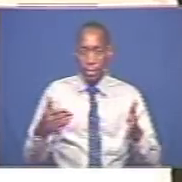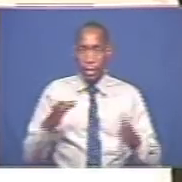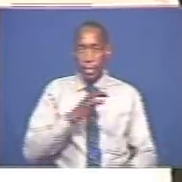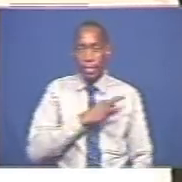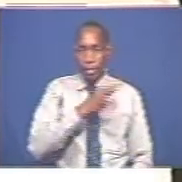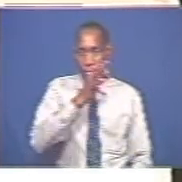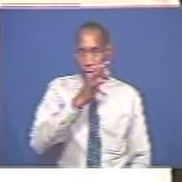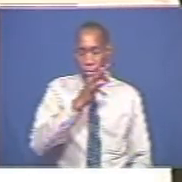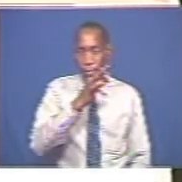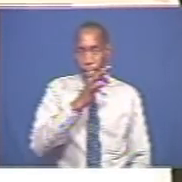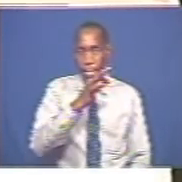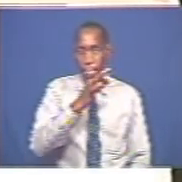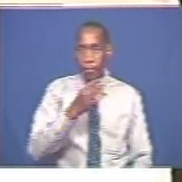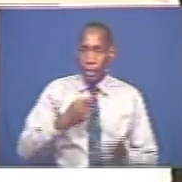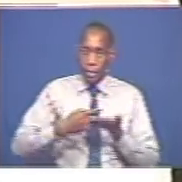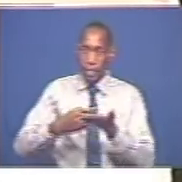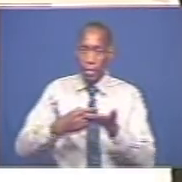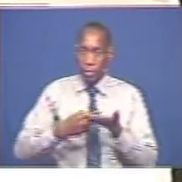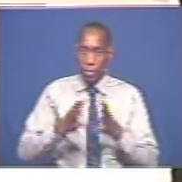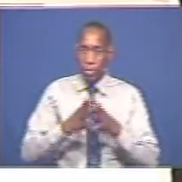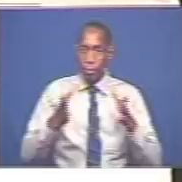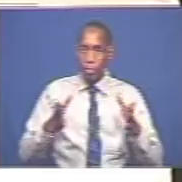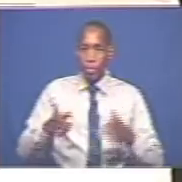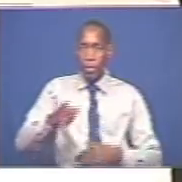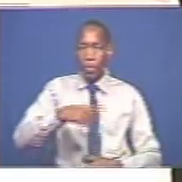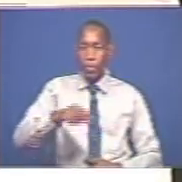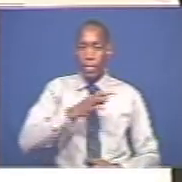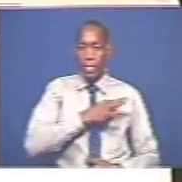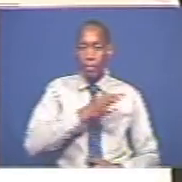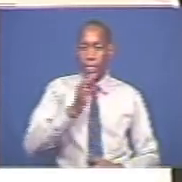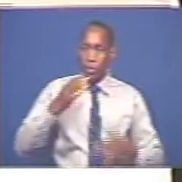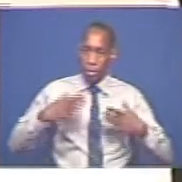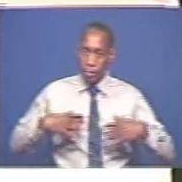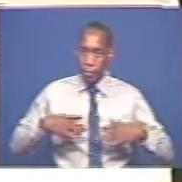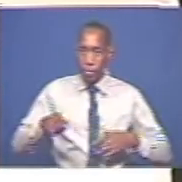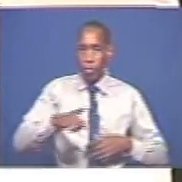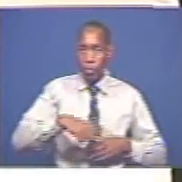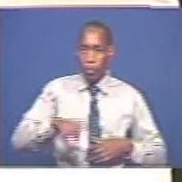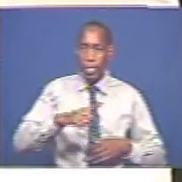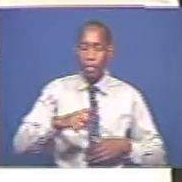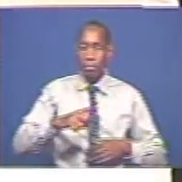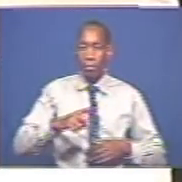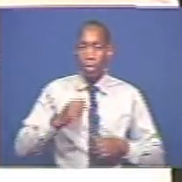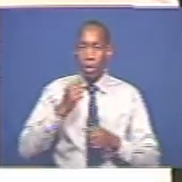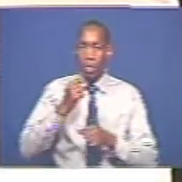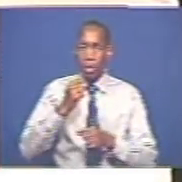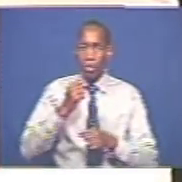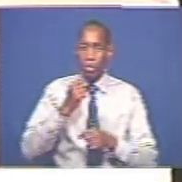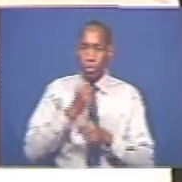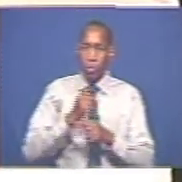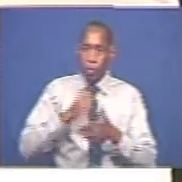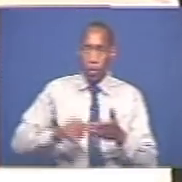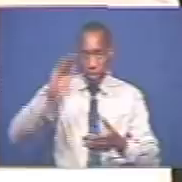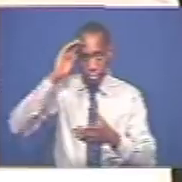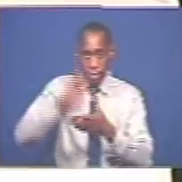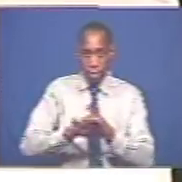spirituality has been a big debate. Mm. Are we spiritual people? Do we practice what we believe? And those